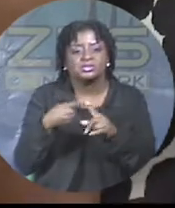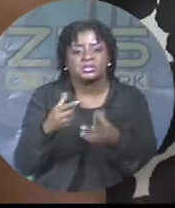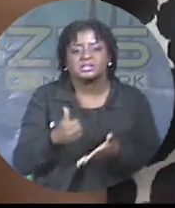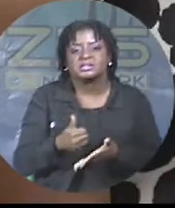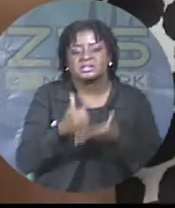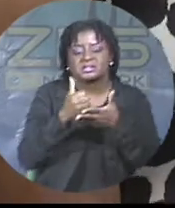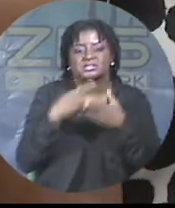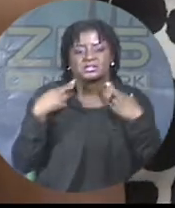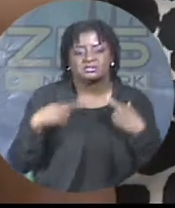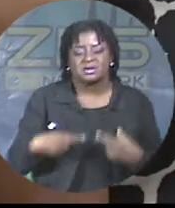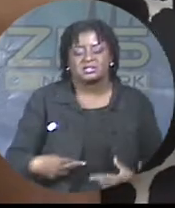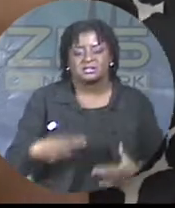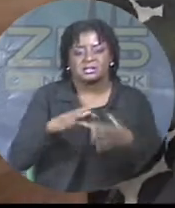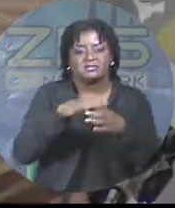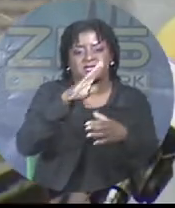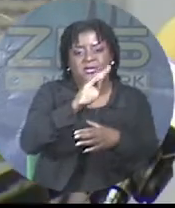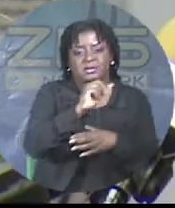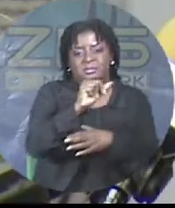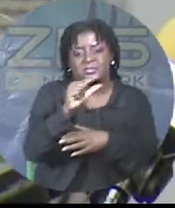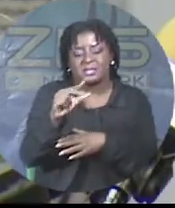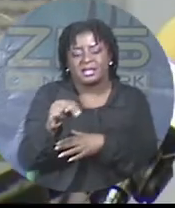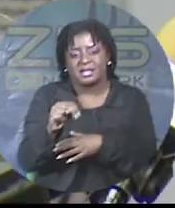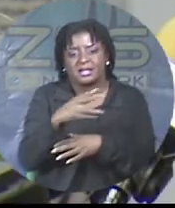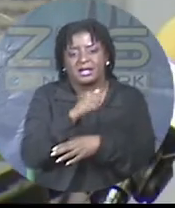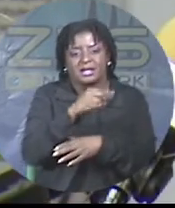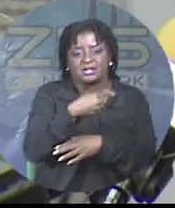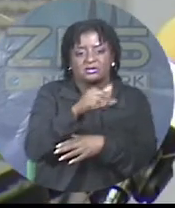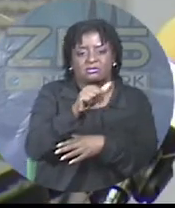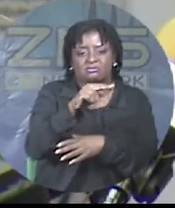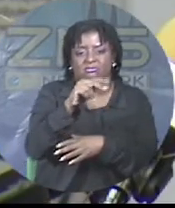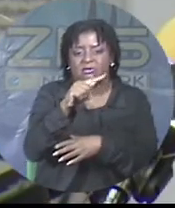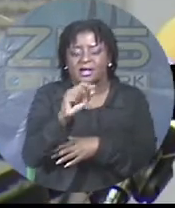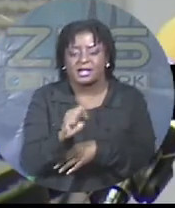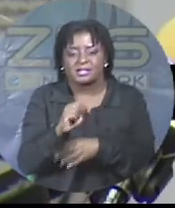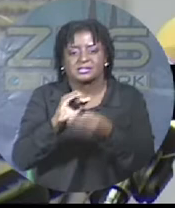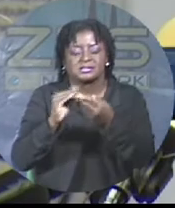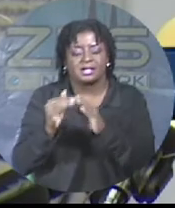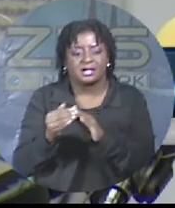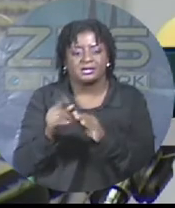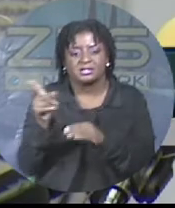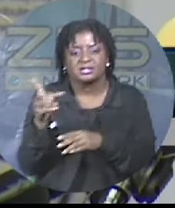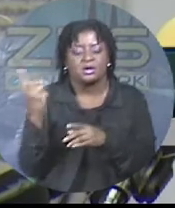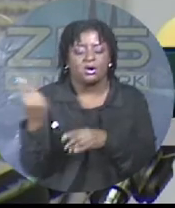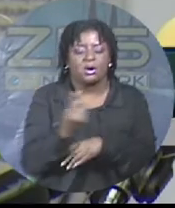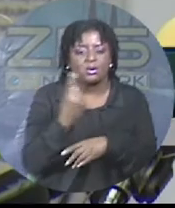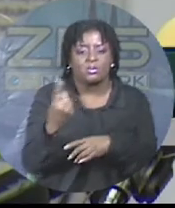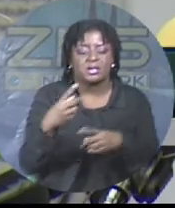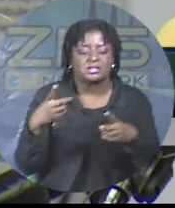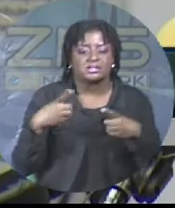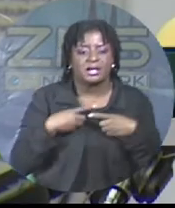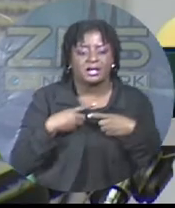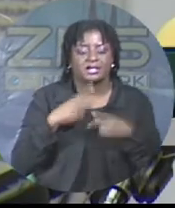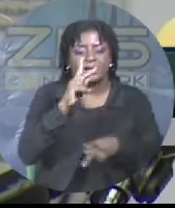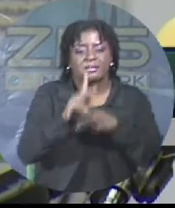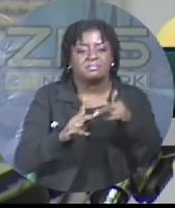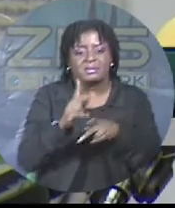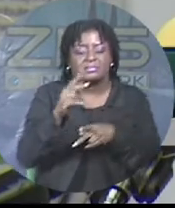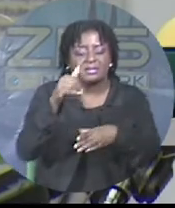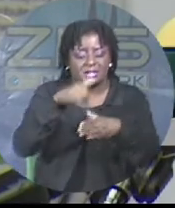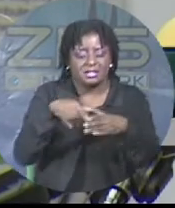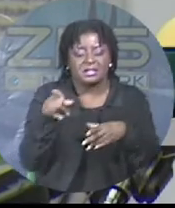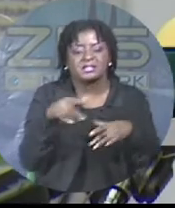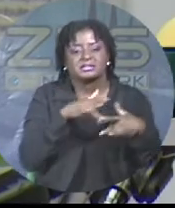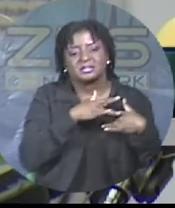Grahamstown constituency. He always had people at his heart, in his